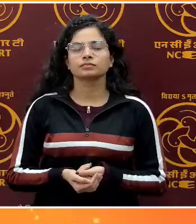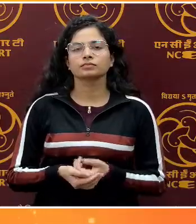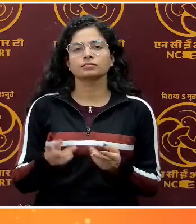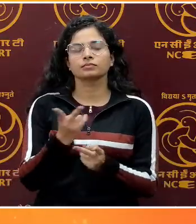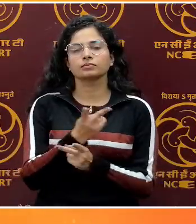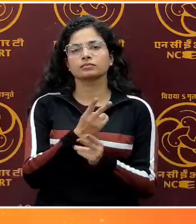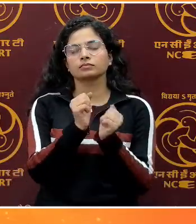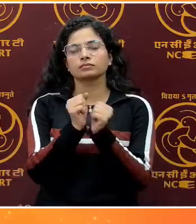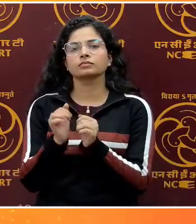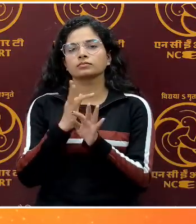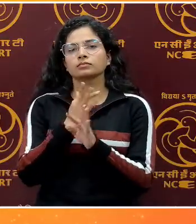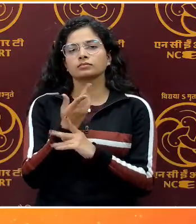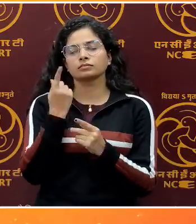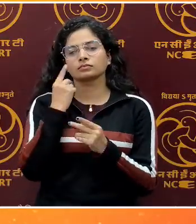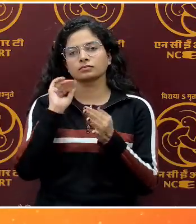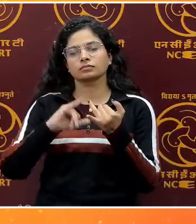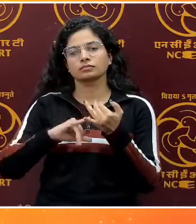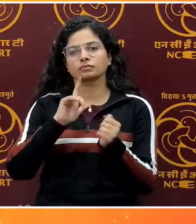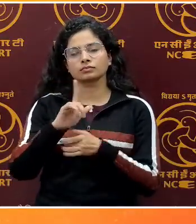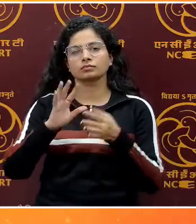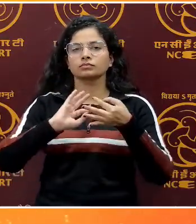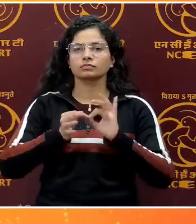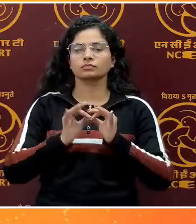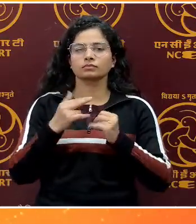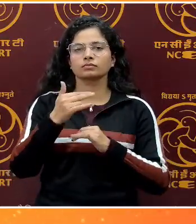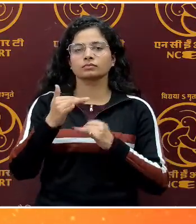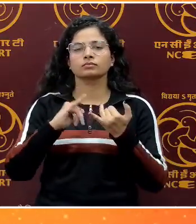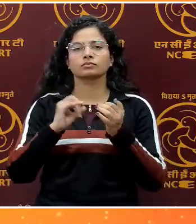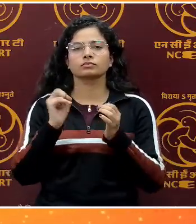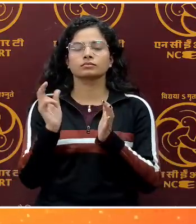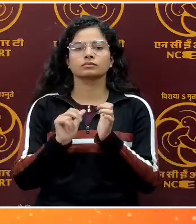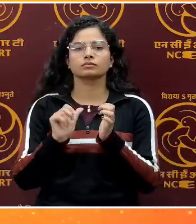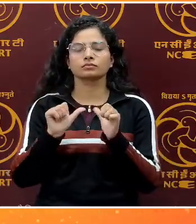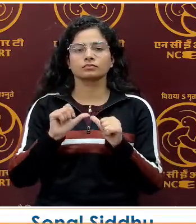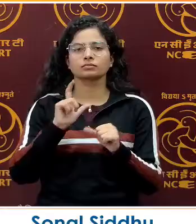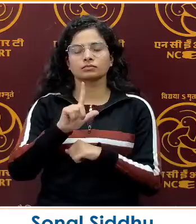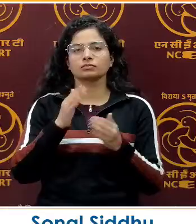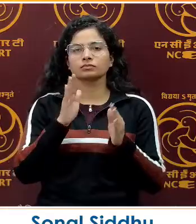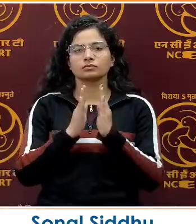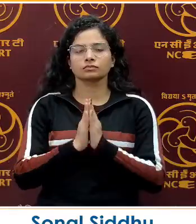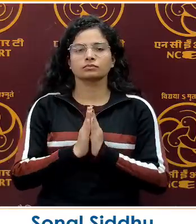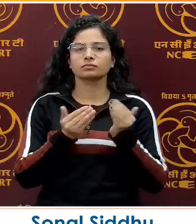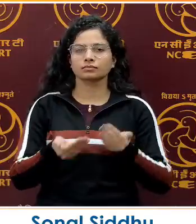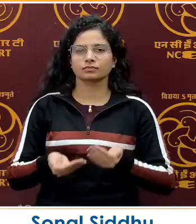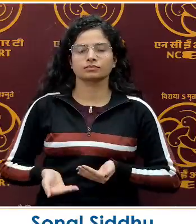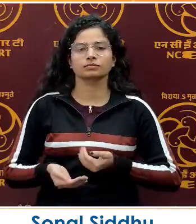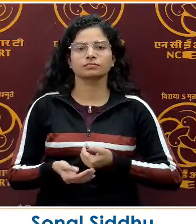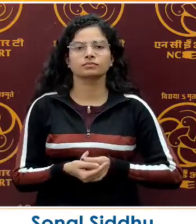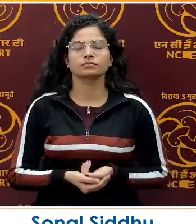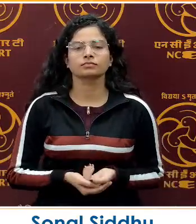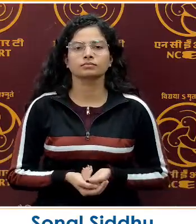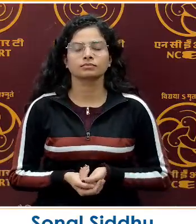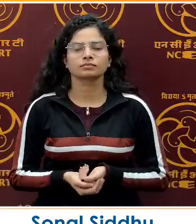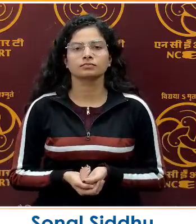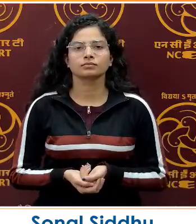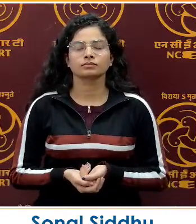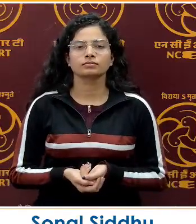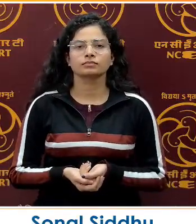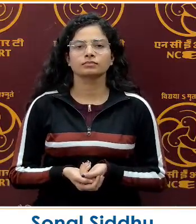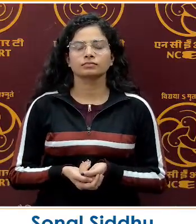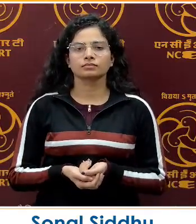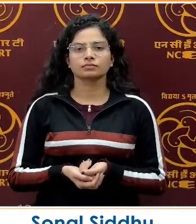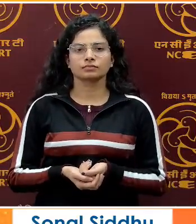are accompanied by our Indian Sign Language interpreter, Ms. Sonal. Ms. Sonal, namaskar and very warm welcome to the session as well. So